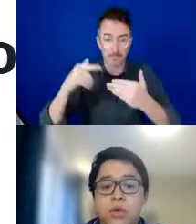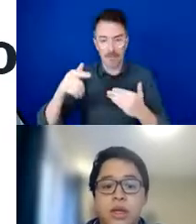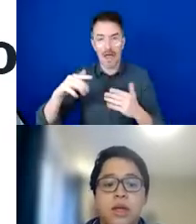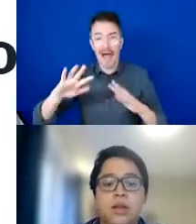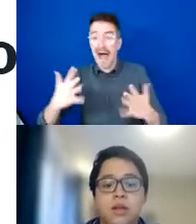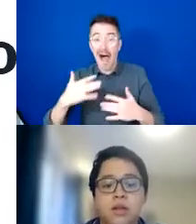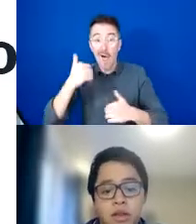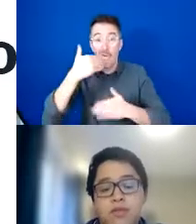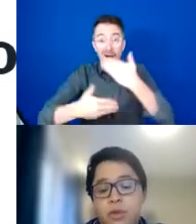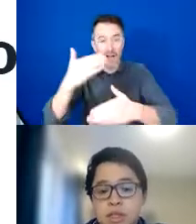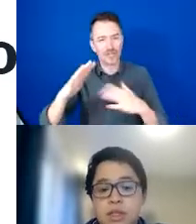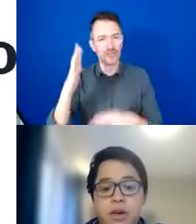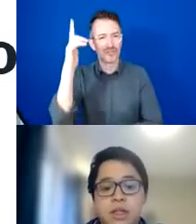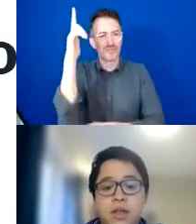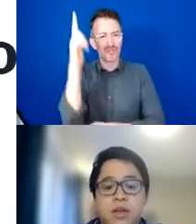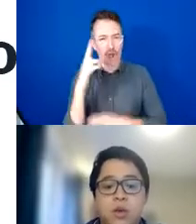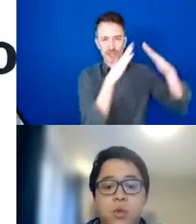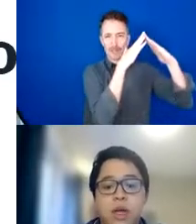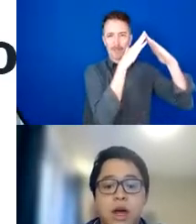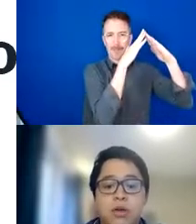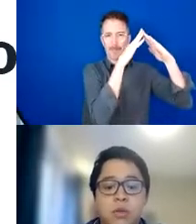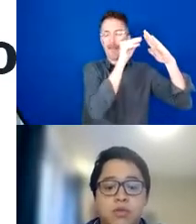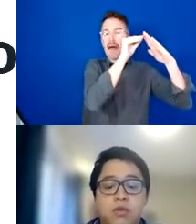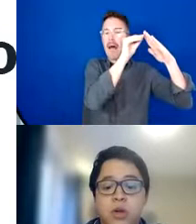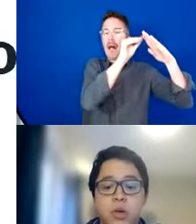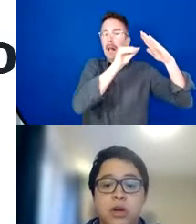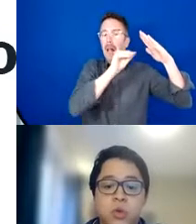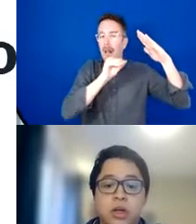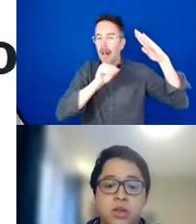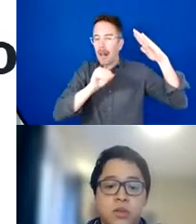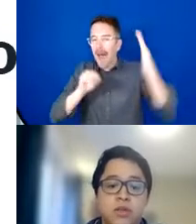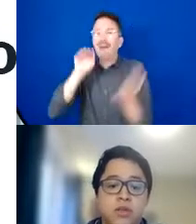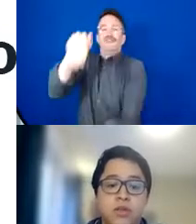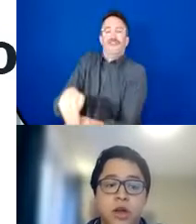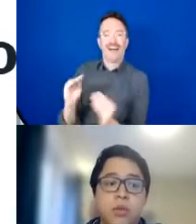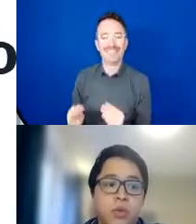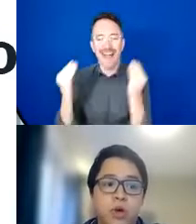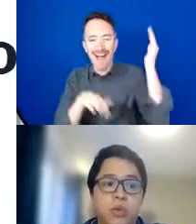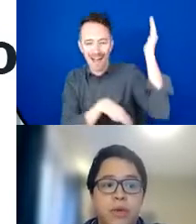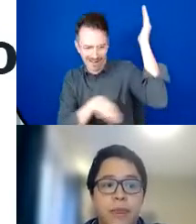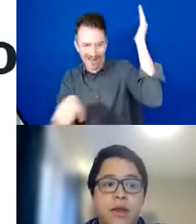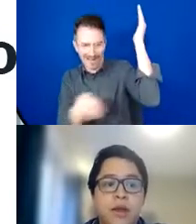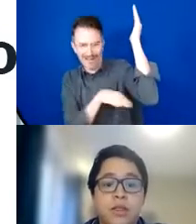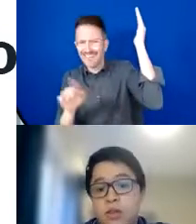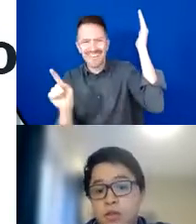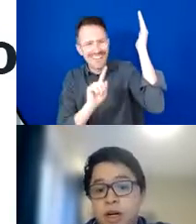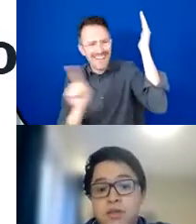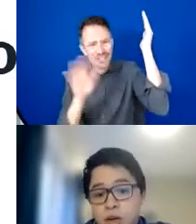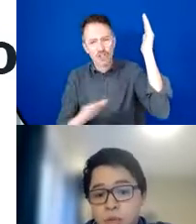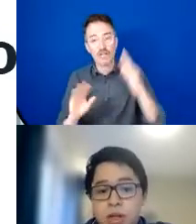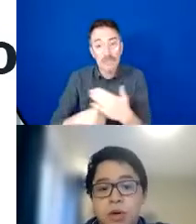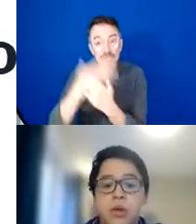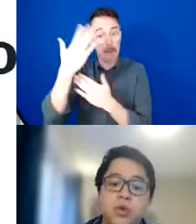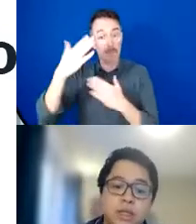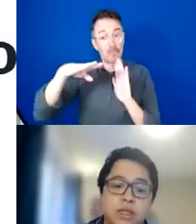we do, and they can influence in a very significant way the outcomes of what we are doing in terms of development programming. So therefore, it is